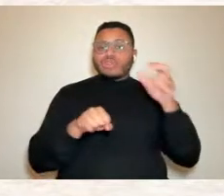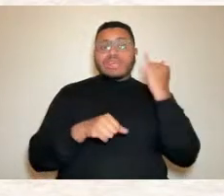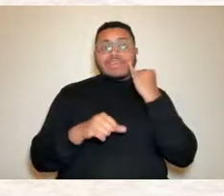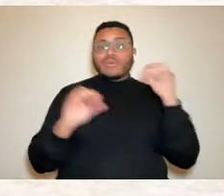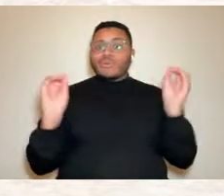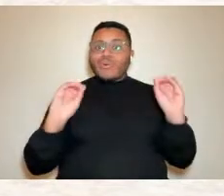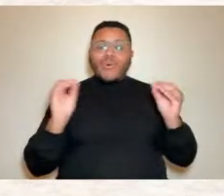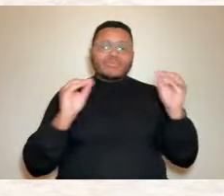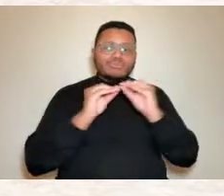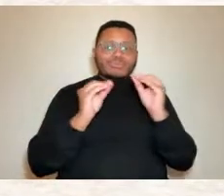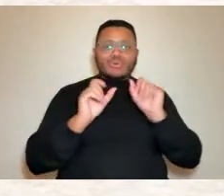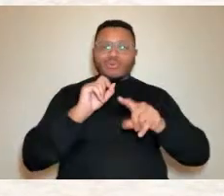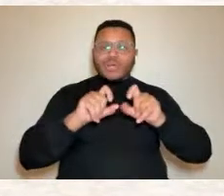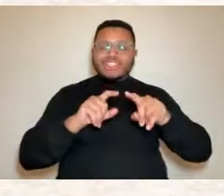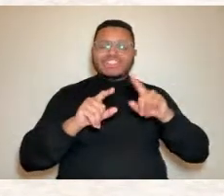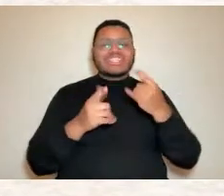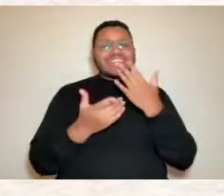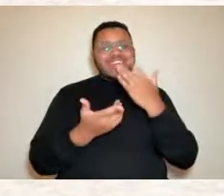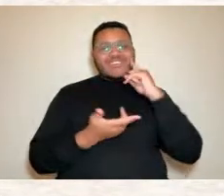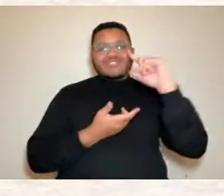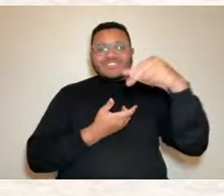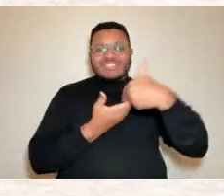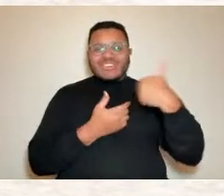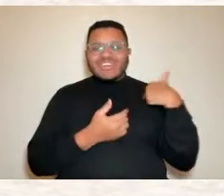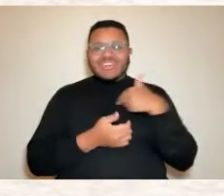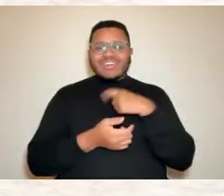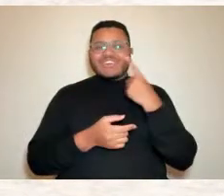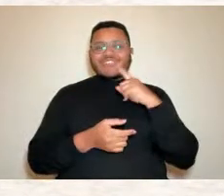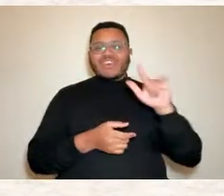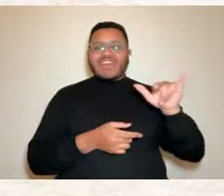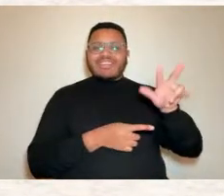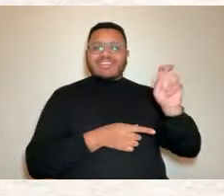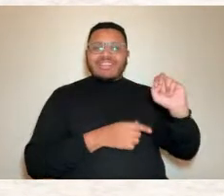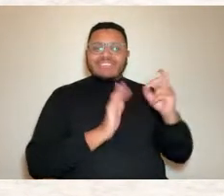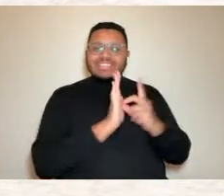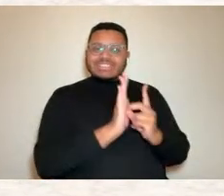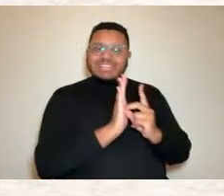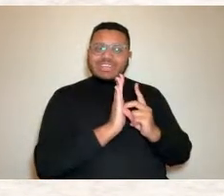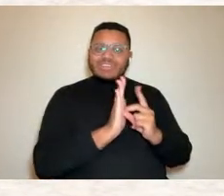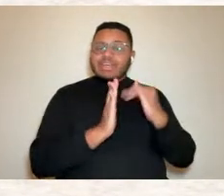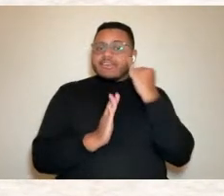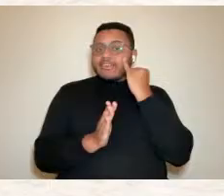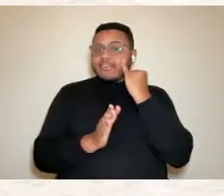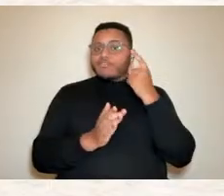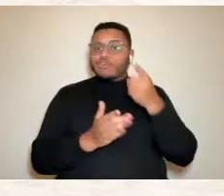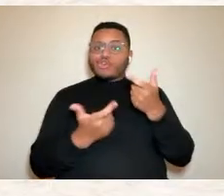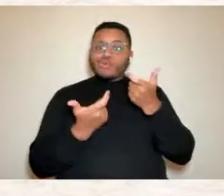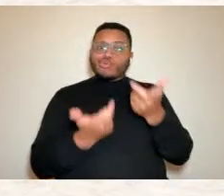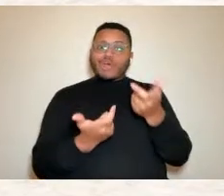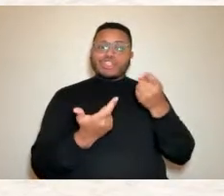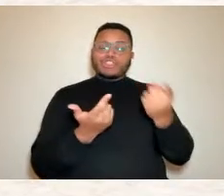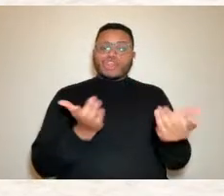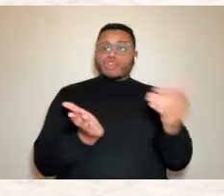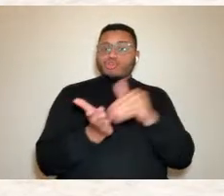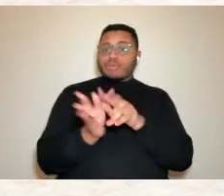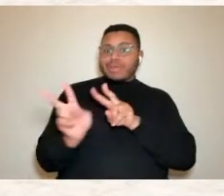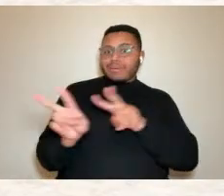thank everyone for joining us today for our live demo. And if you are watching the replay, please